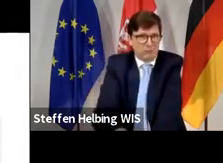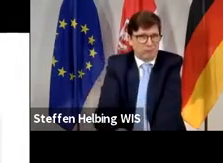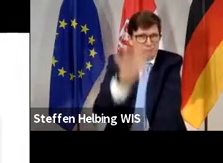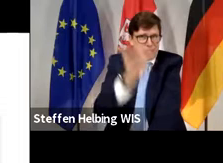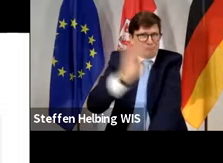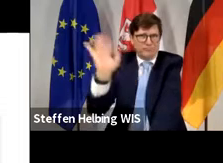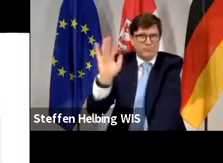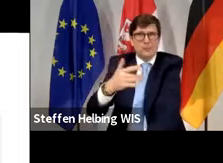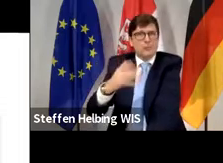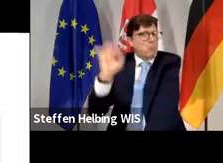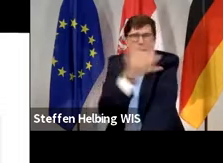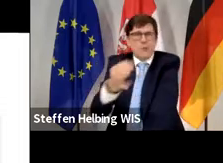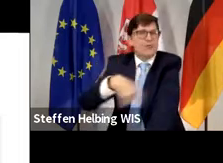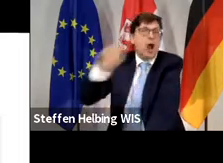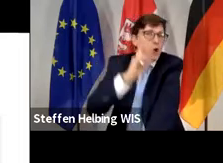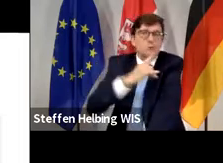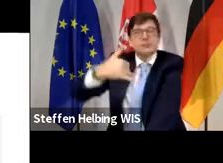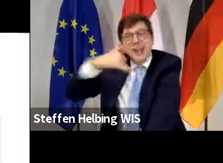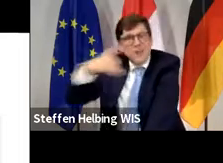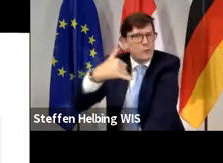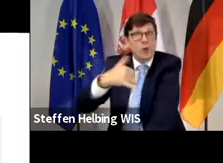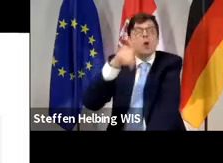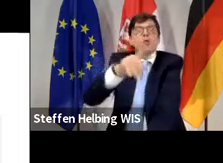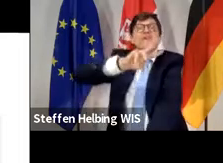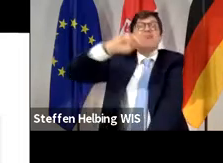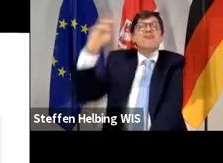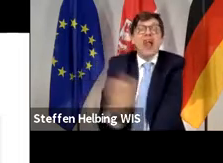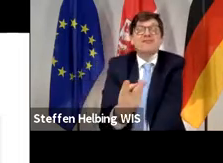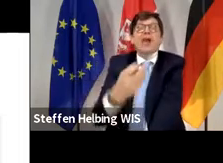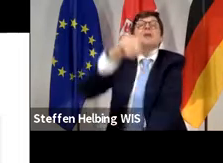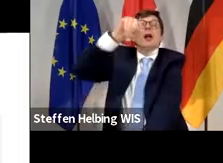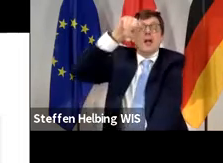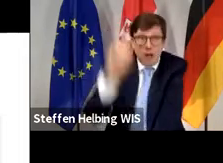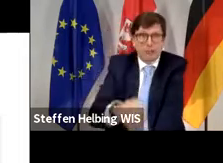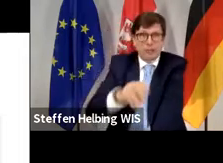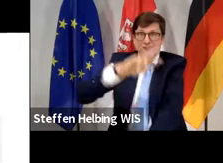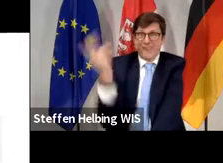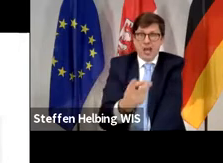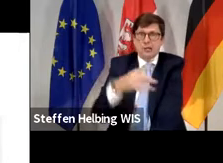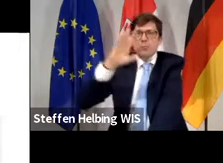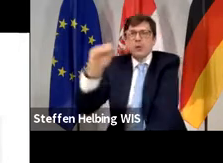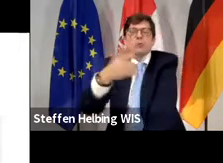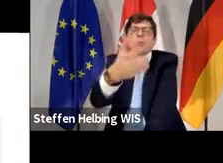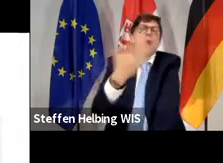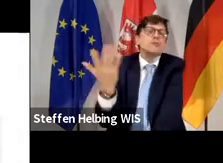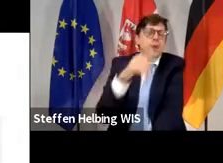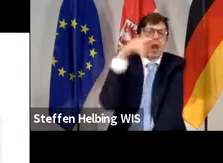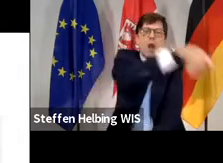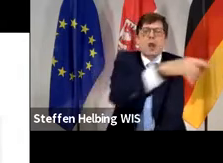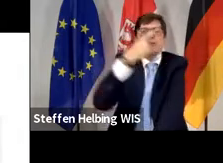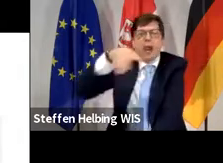this is really perfect. So all the stations will get the information where I am, what the problems are, all the W questions.